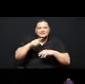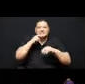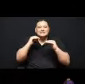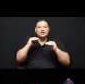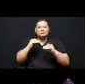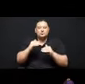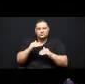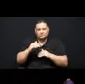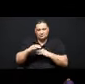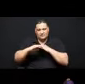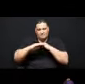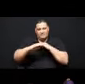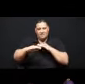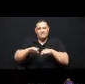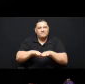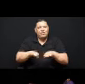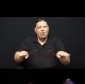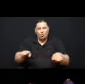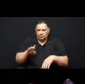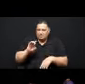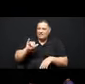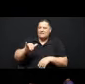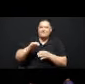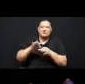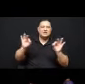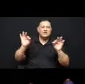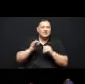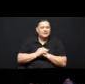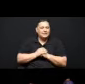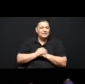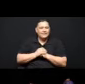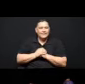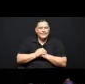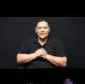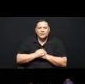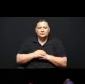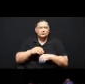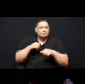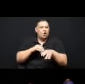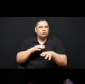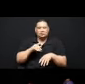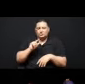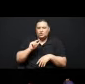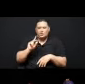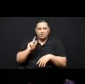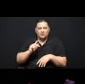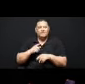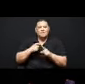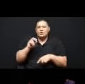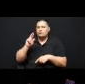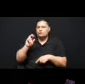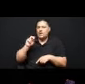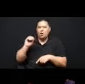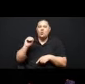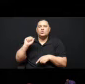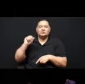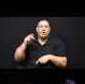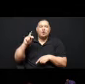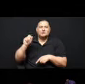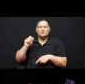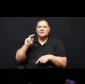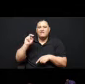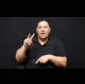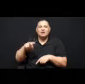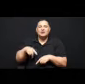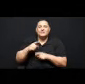Complaint to March 2023, from Reno Sparks, Nevada. On a scale of 1 to 50 degrees,